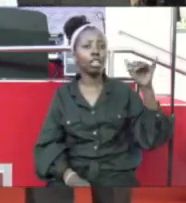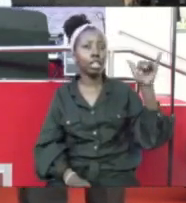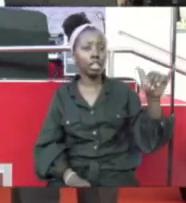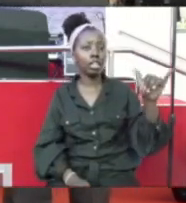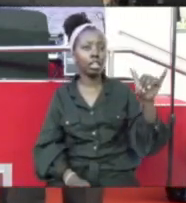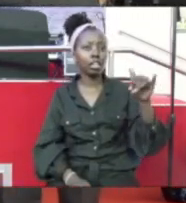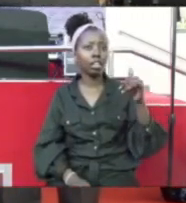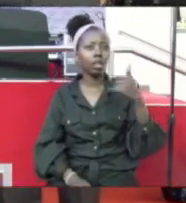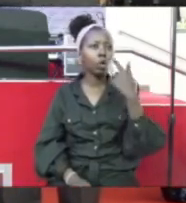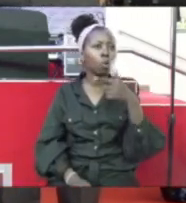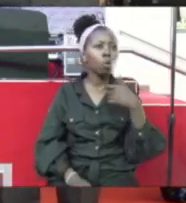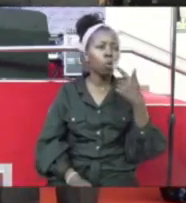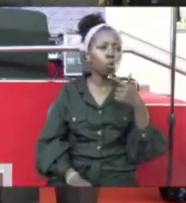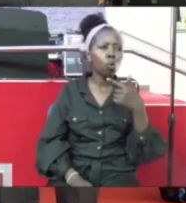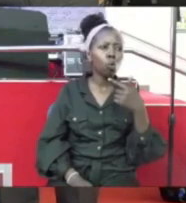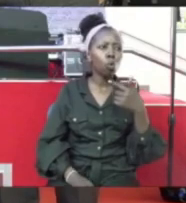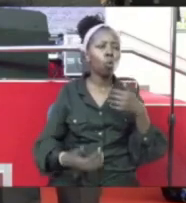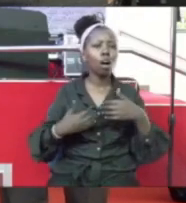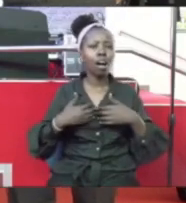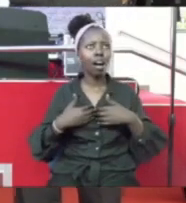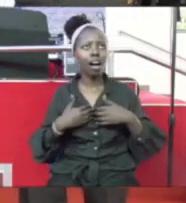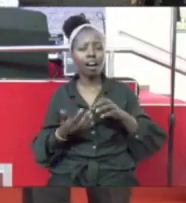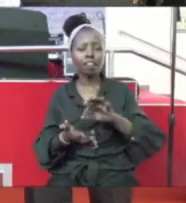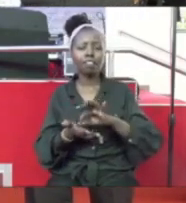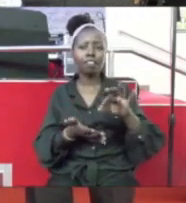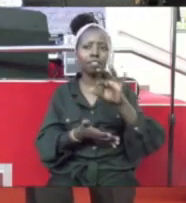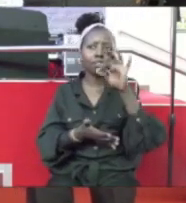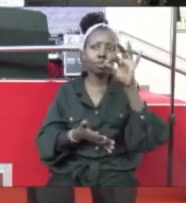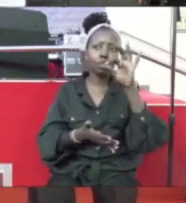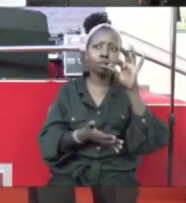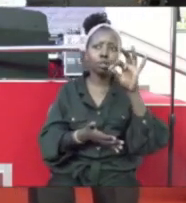godly or a rich spiritual heritage. Ambaye alipokea